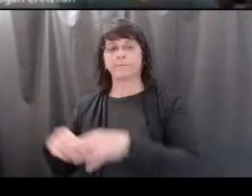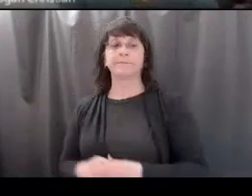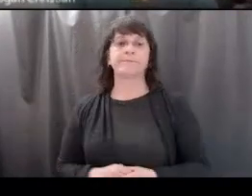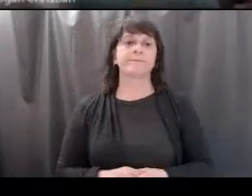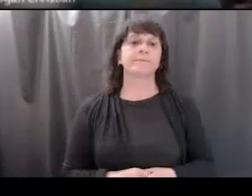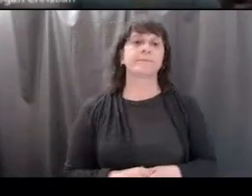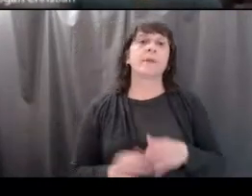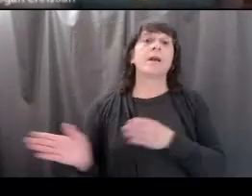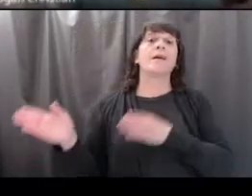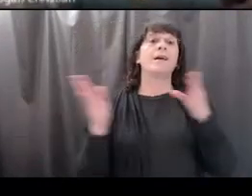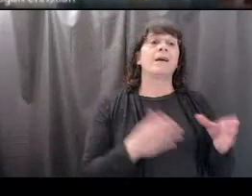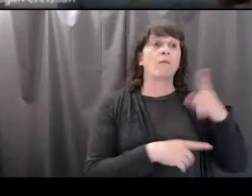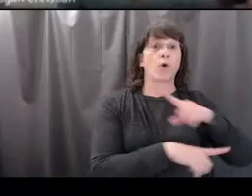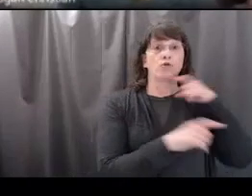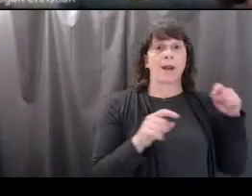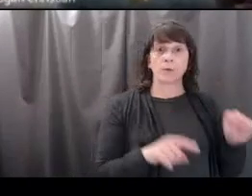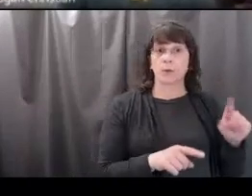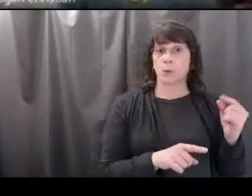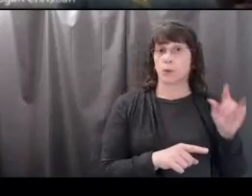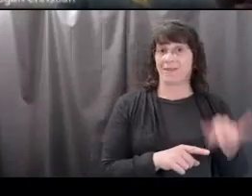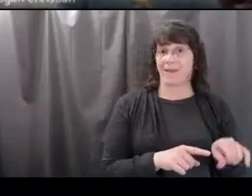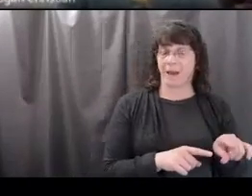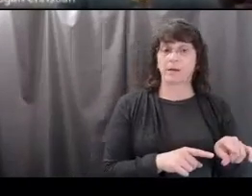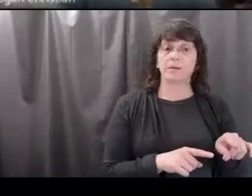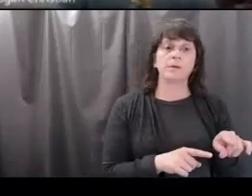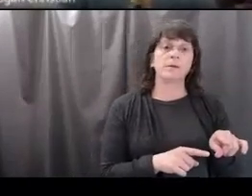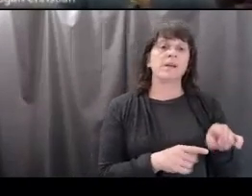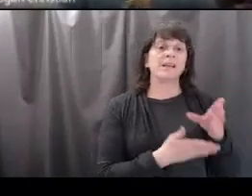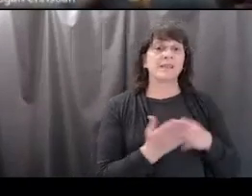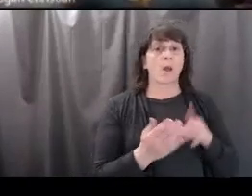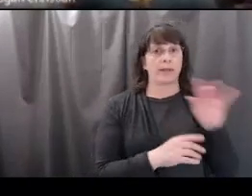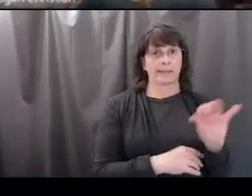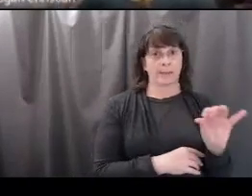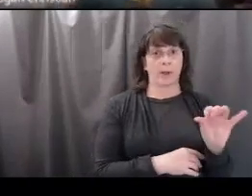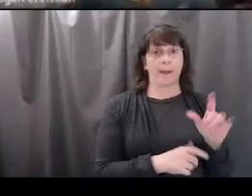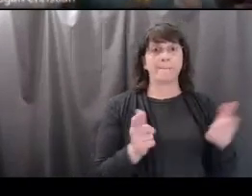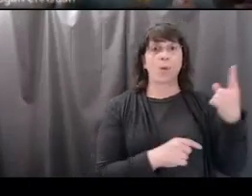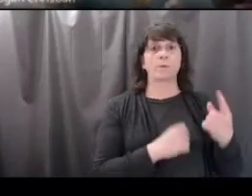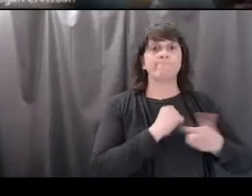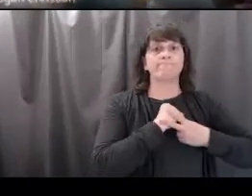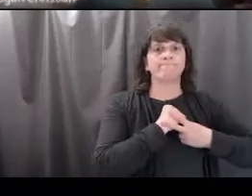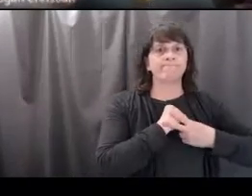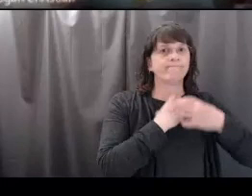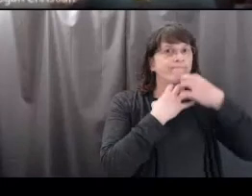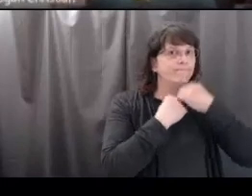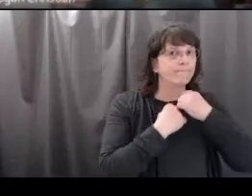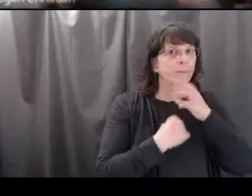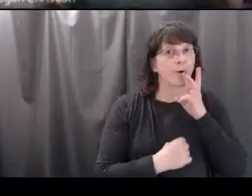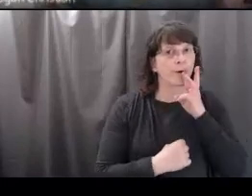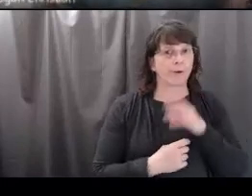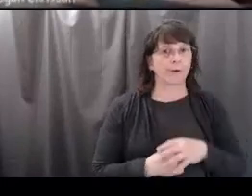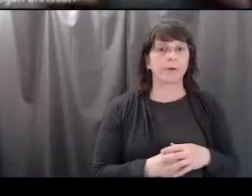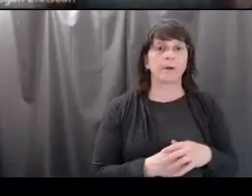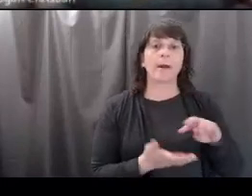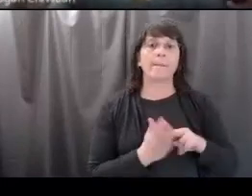In terms of droughts and things we can do about that, well, some of these are pretty similar, but a big one first is conserve water. So that